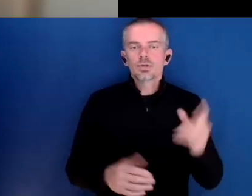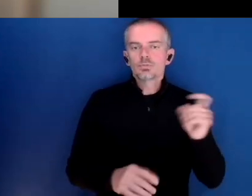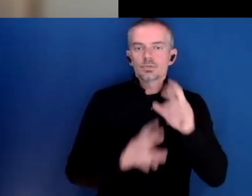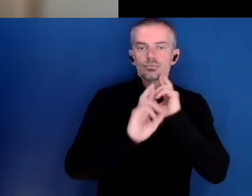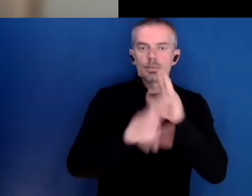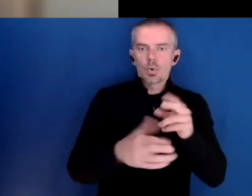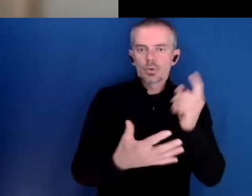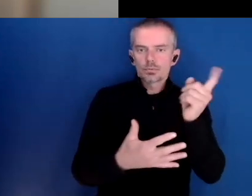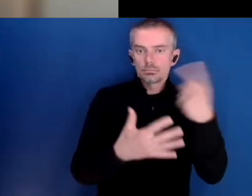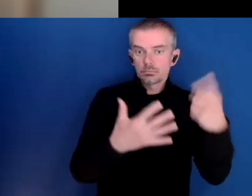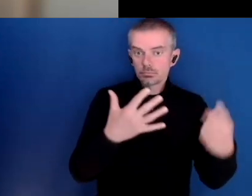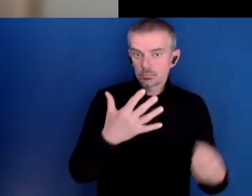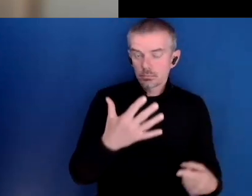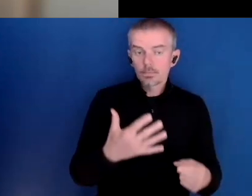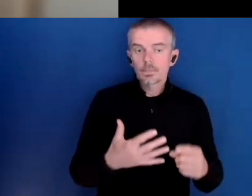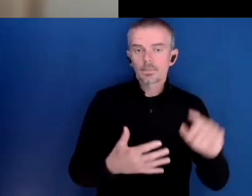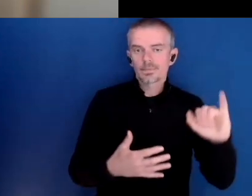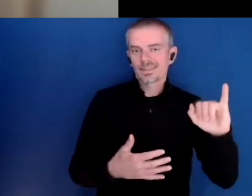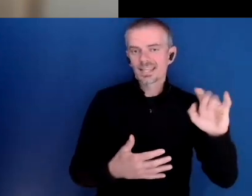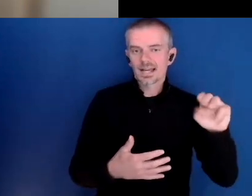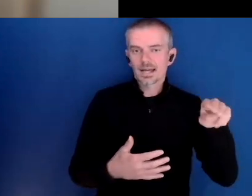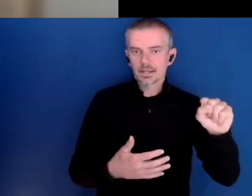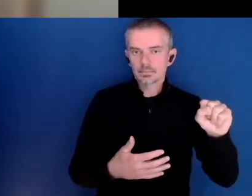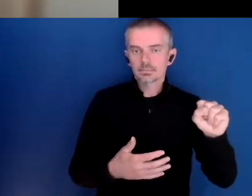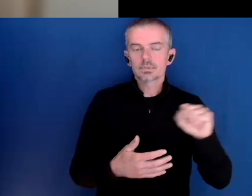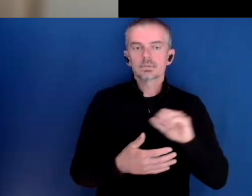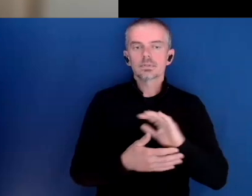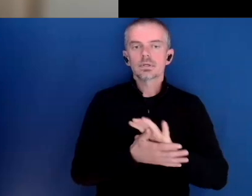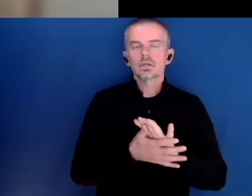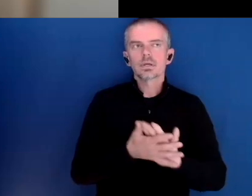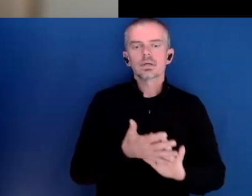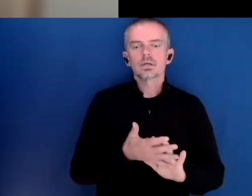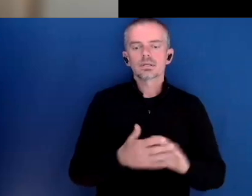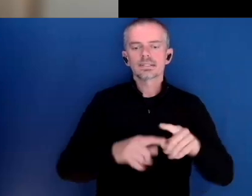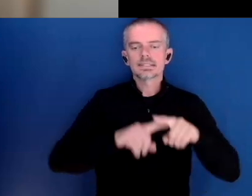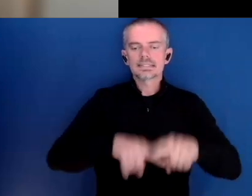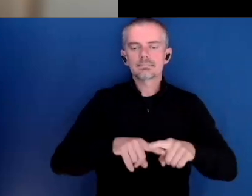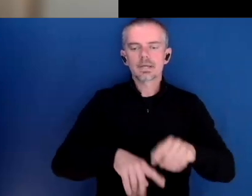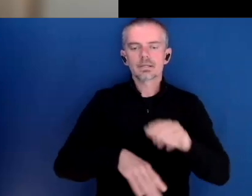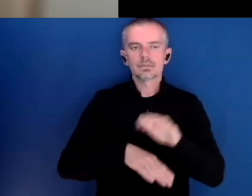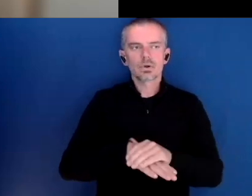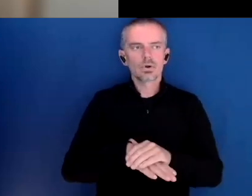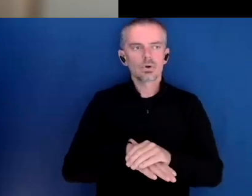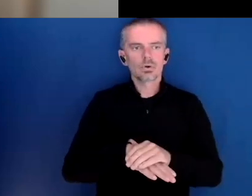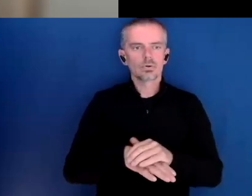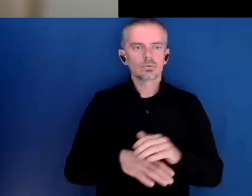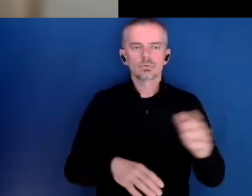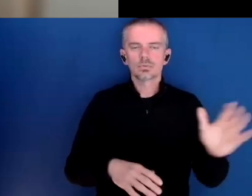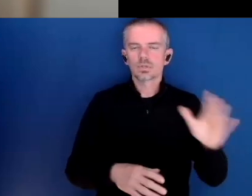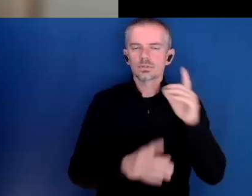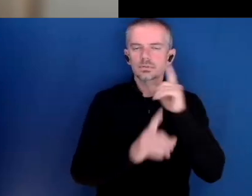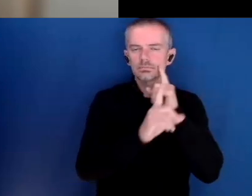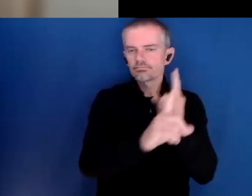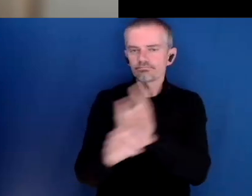to be reported, I should say, is dependent on what those milestones and